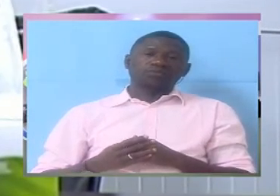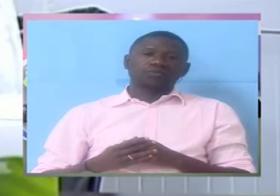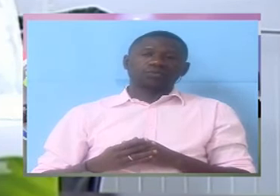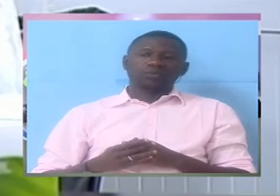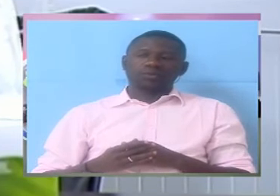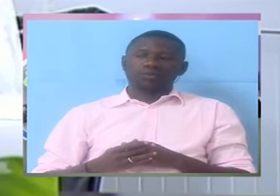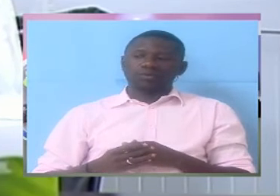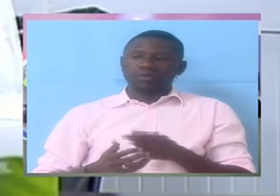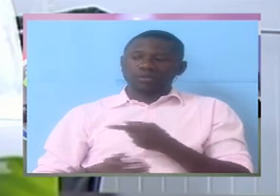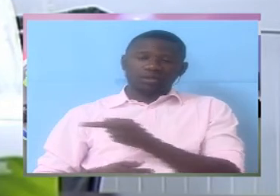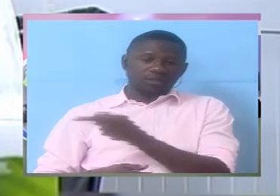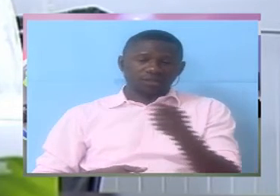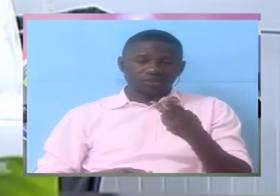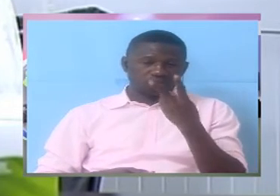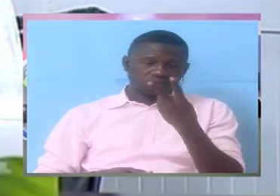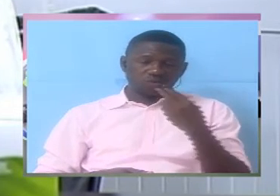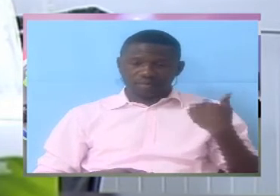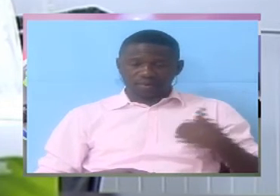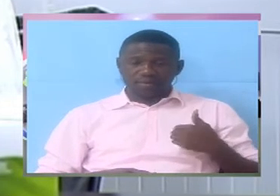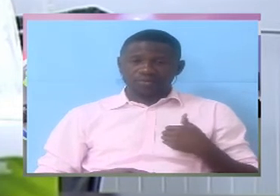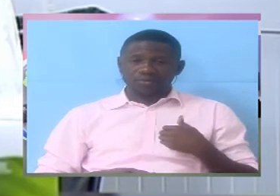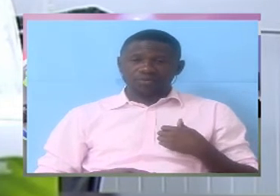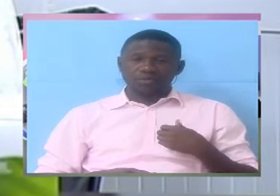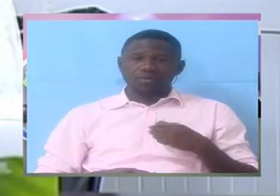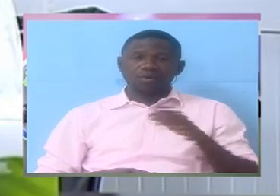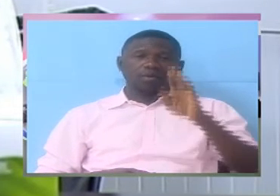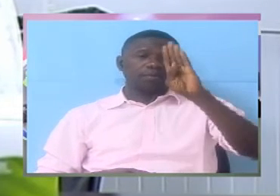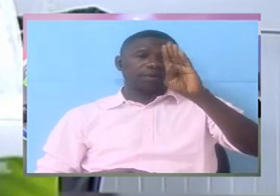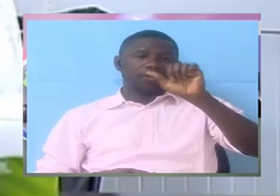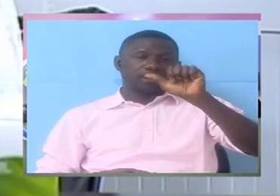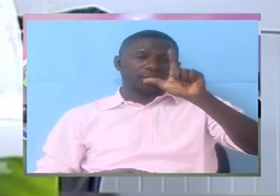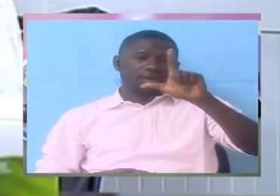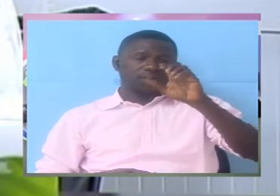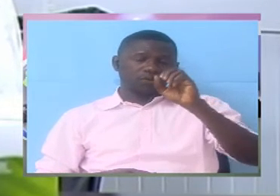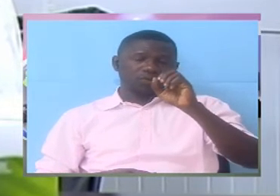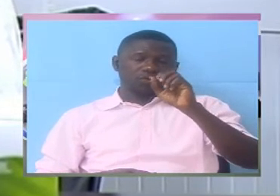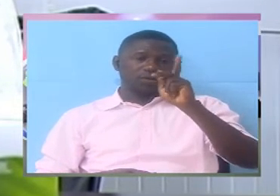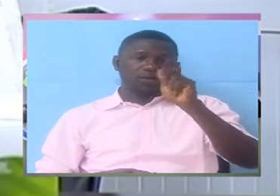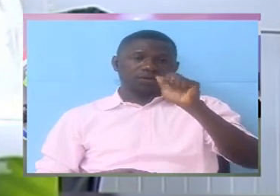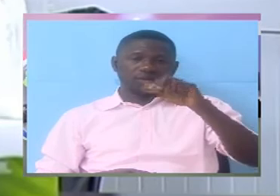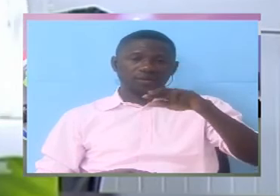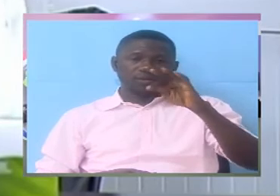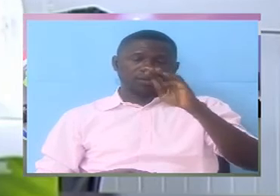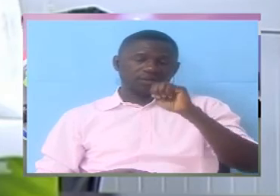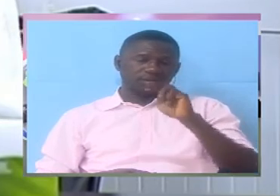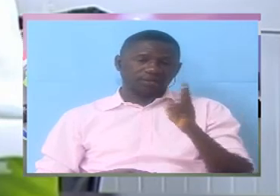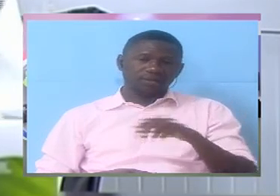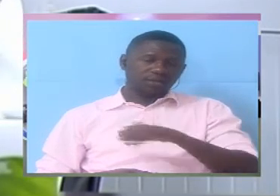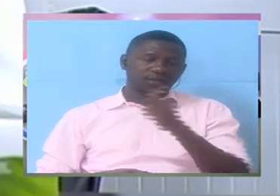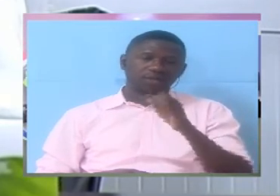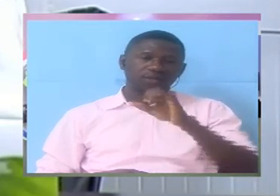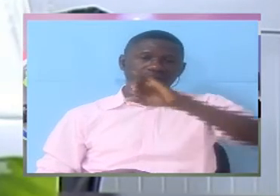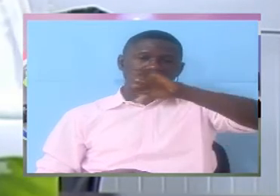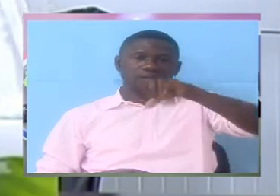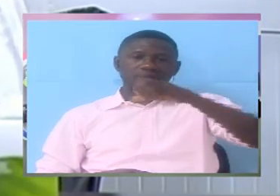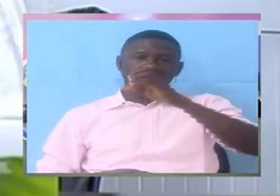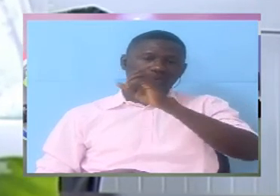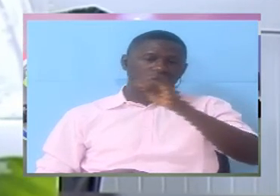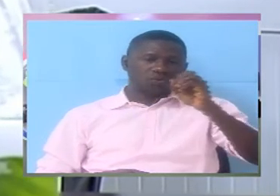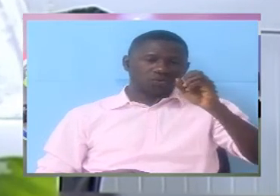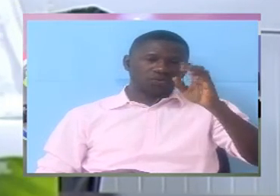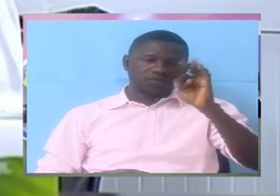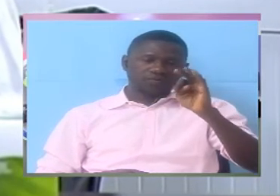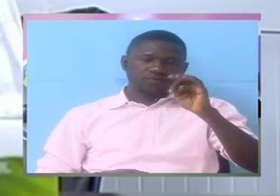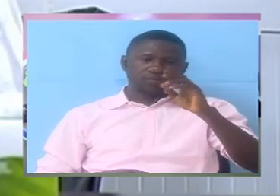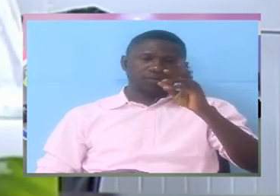two people. Nimmo fululu. Balo Kante and Jouf Damfa. Balo Kante ni. The rest I don't know, but I know these two people. Wo dol